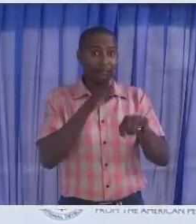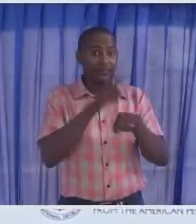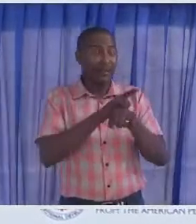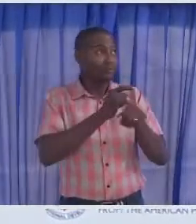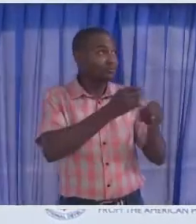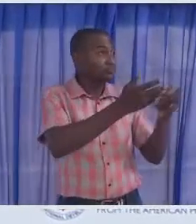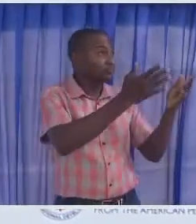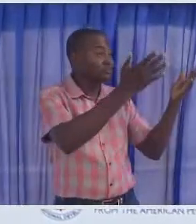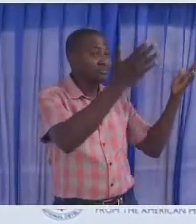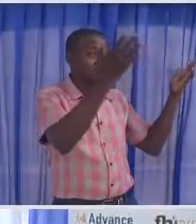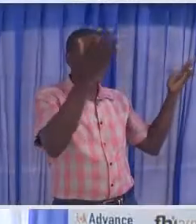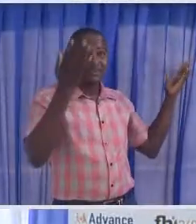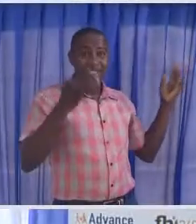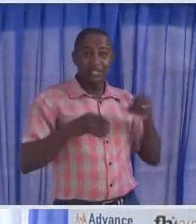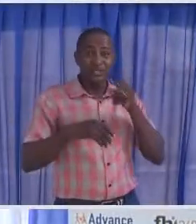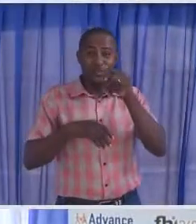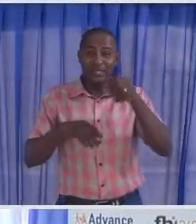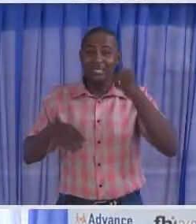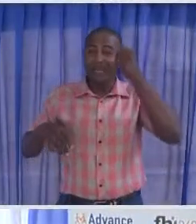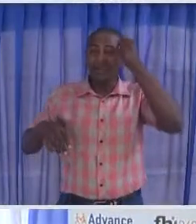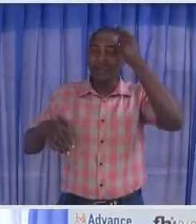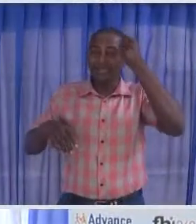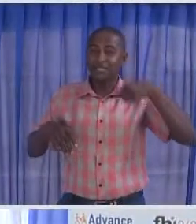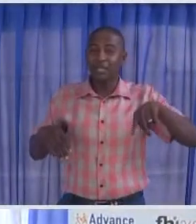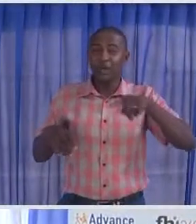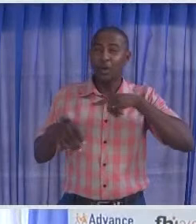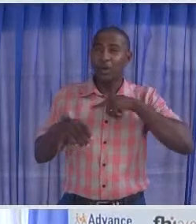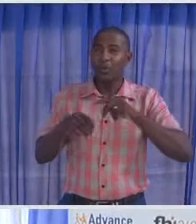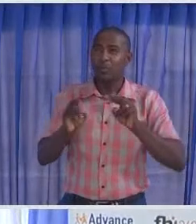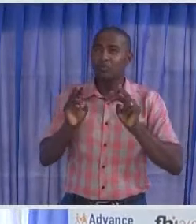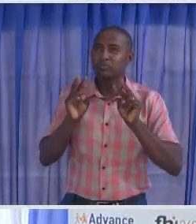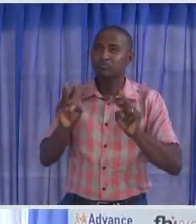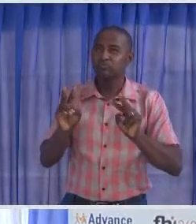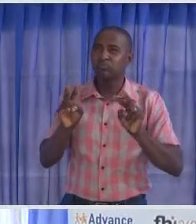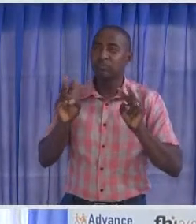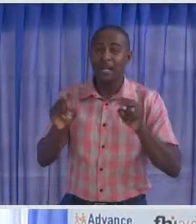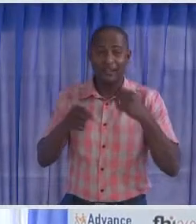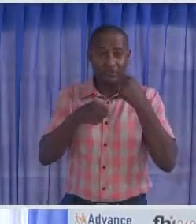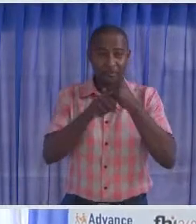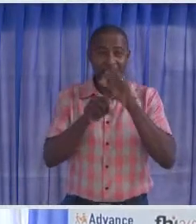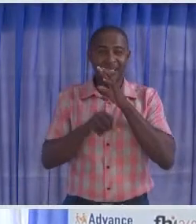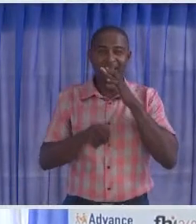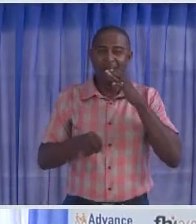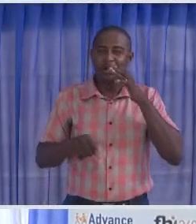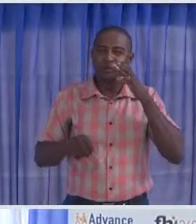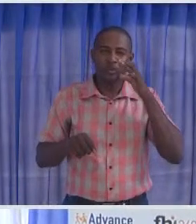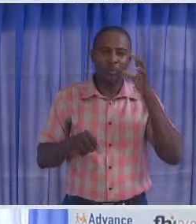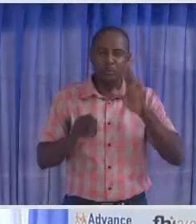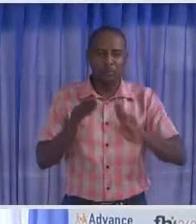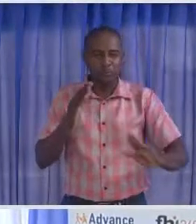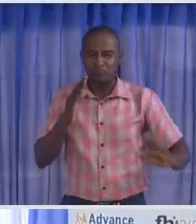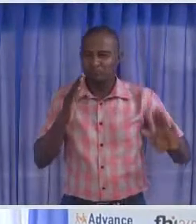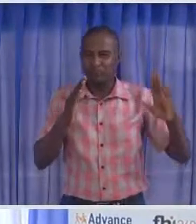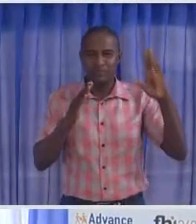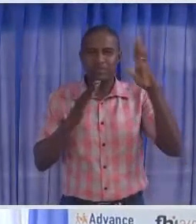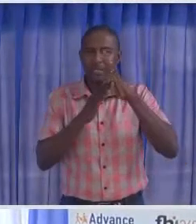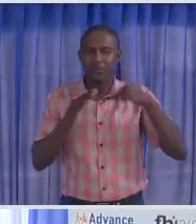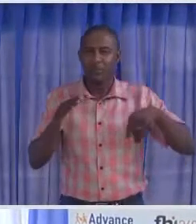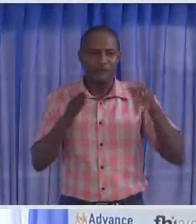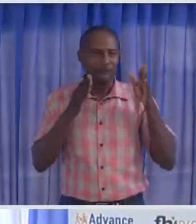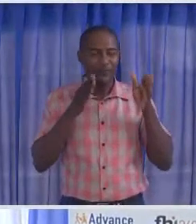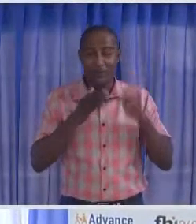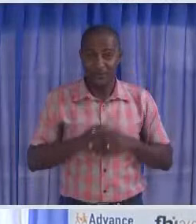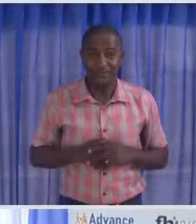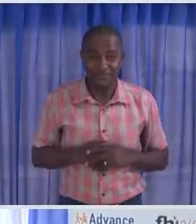So you can understand our rationale for making agriculture predominantly our